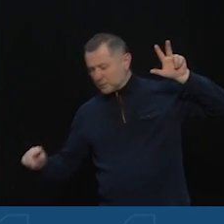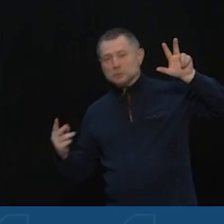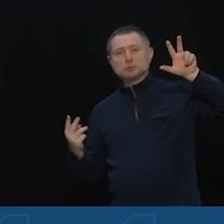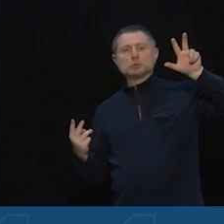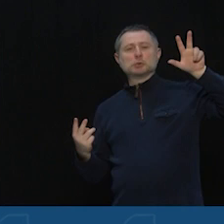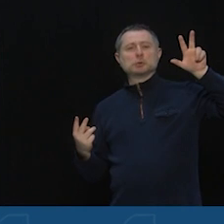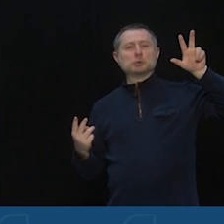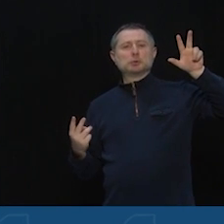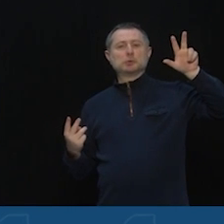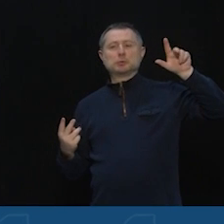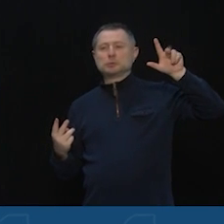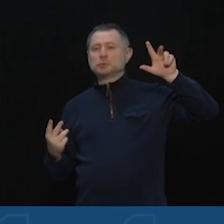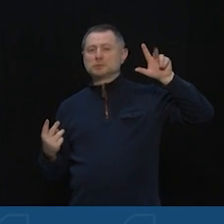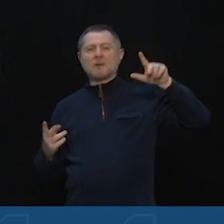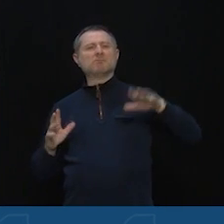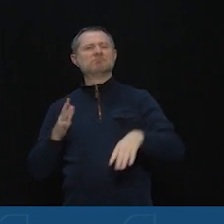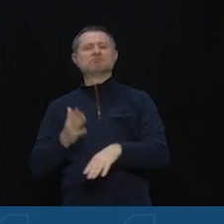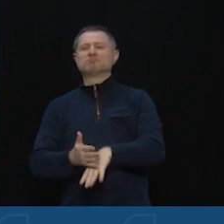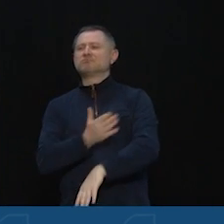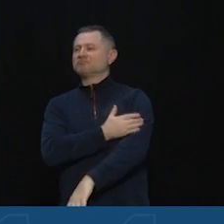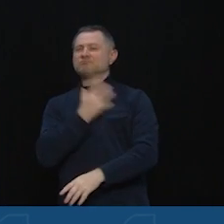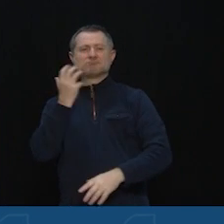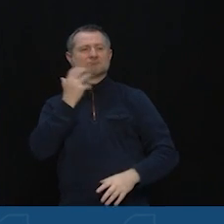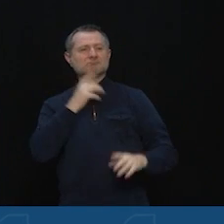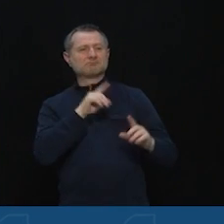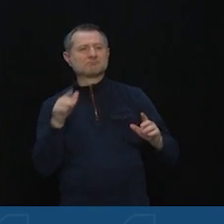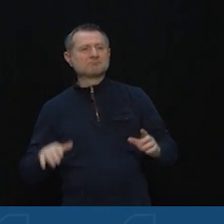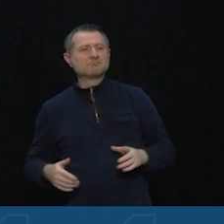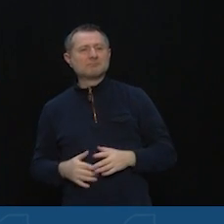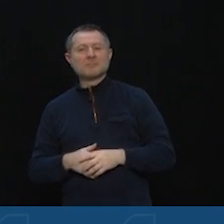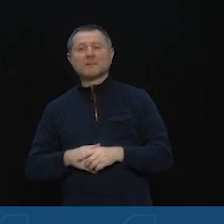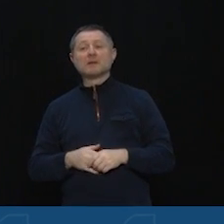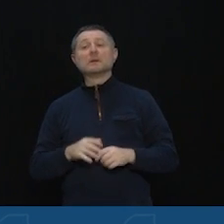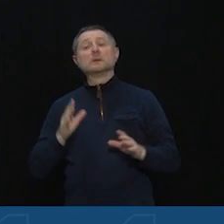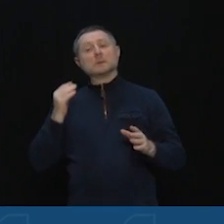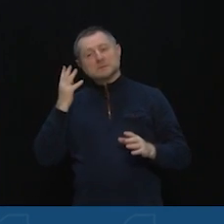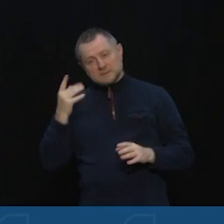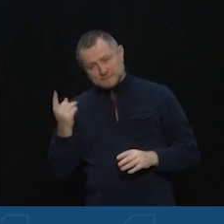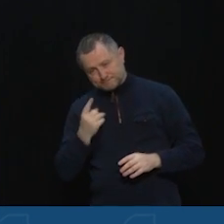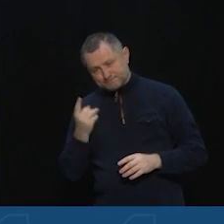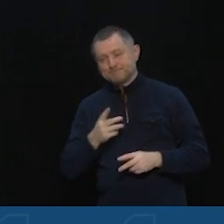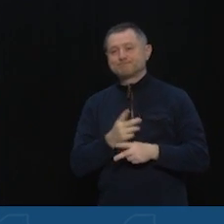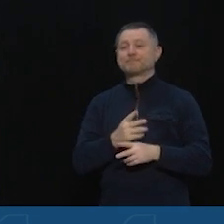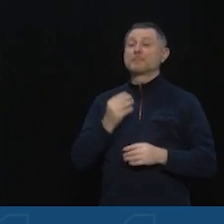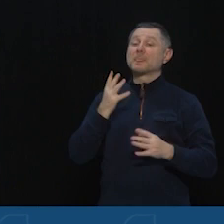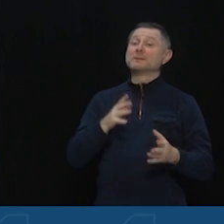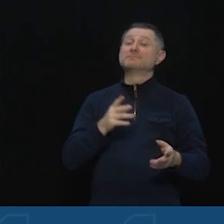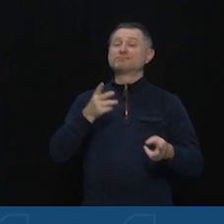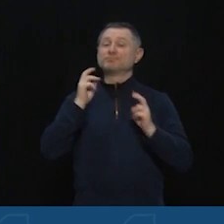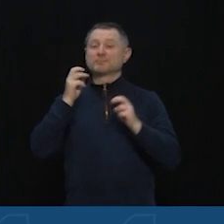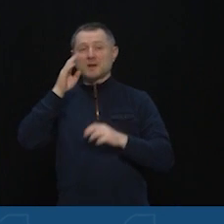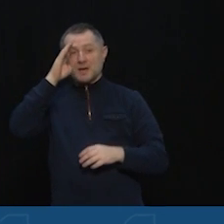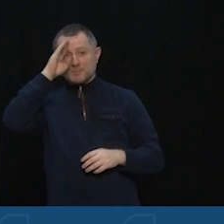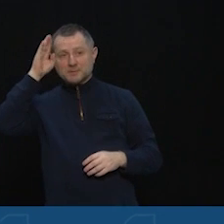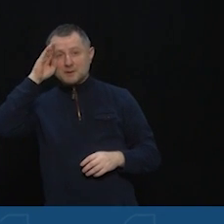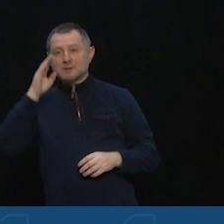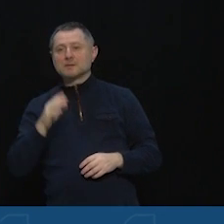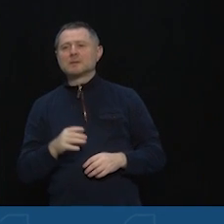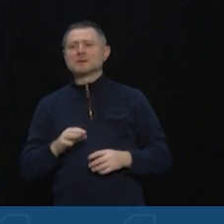of how far we've come thus far, but always being vigilant. Hospitalizations, again, this is always a lagging indicator